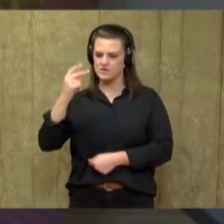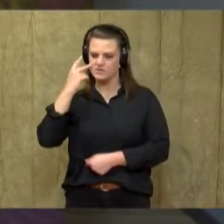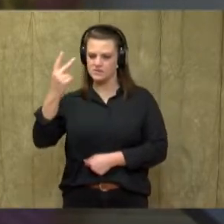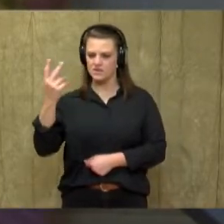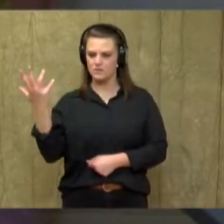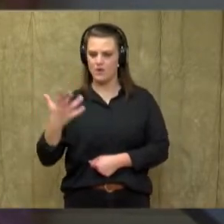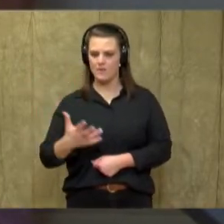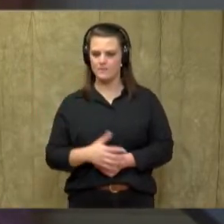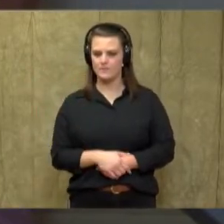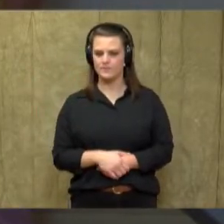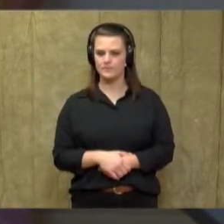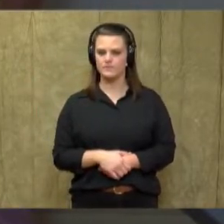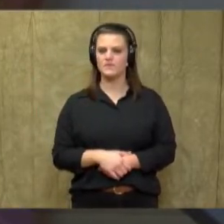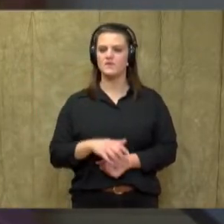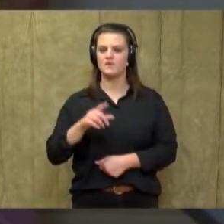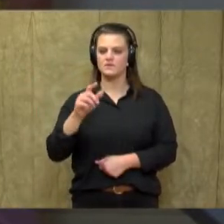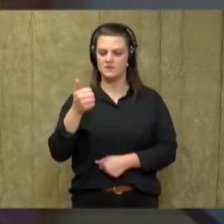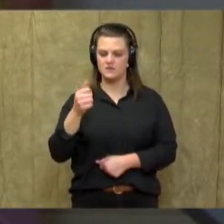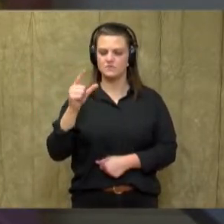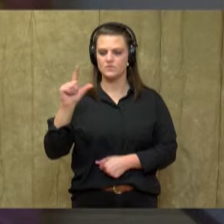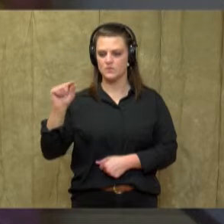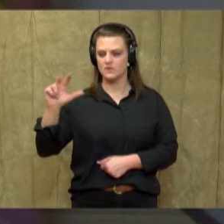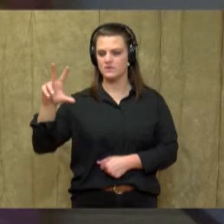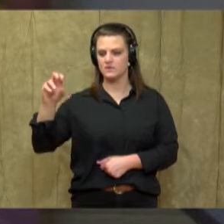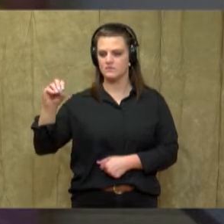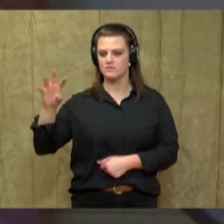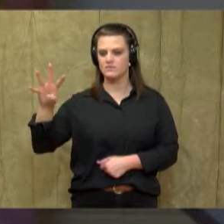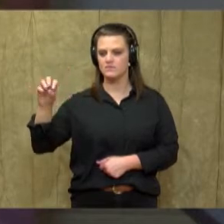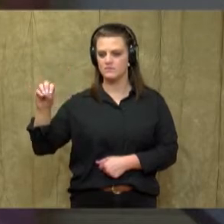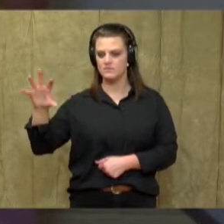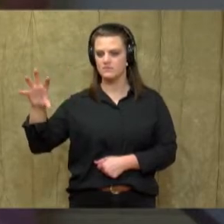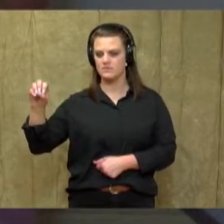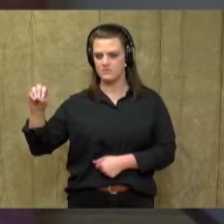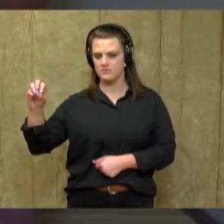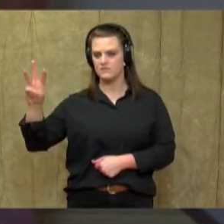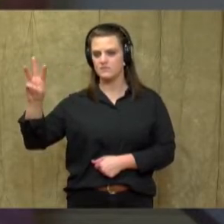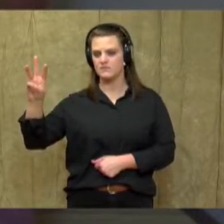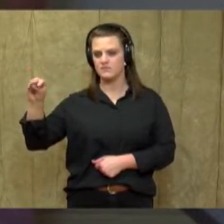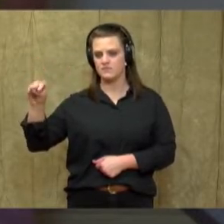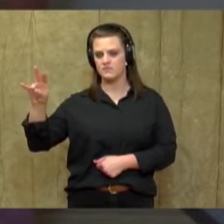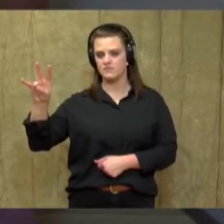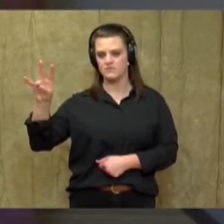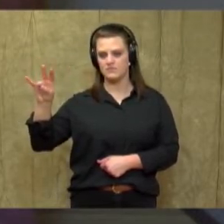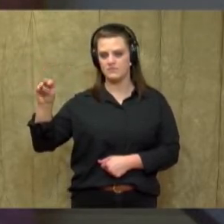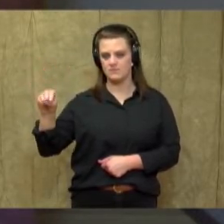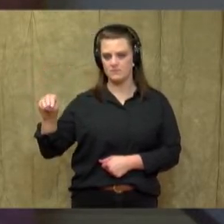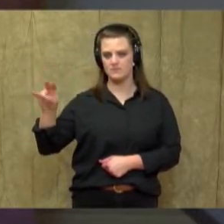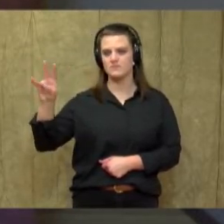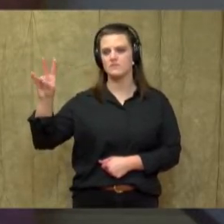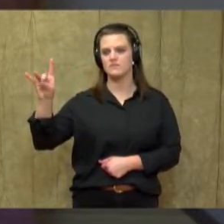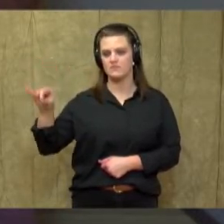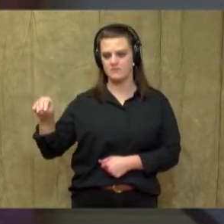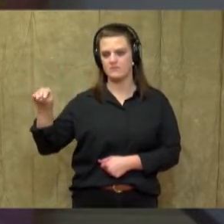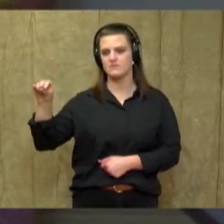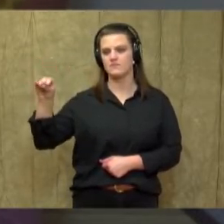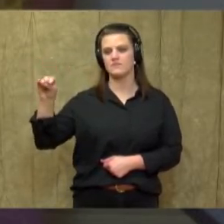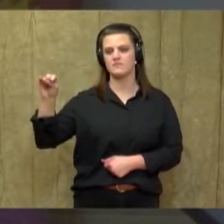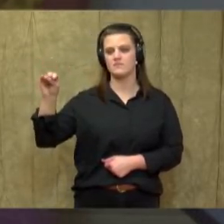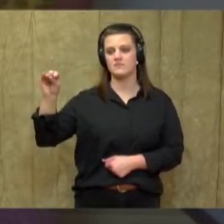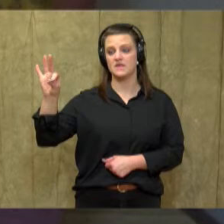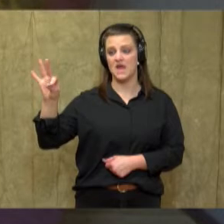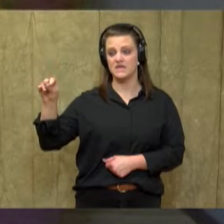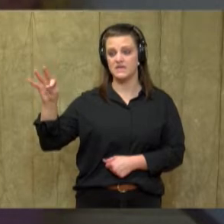you see? 10, 20, 30, 40, 50, 60, 70,